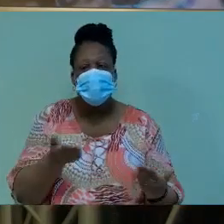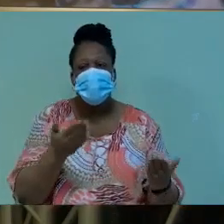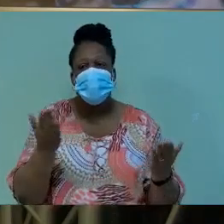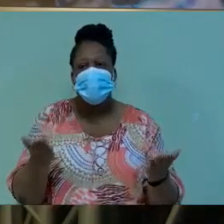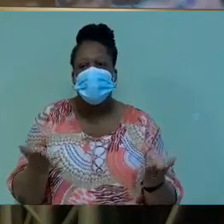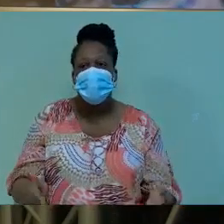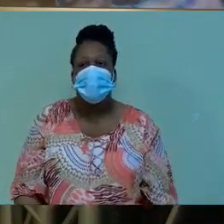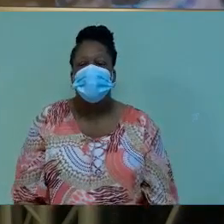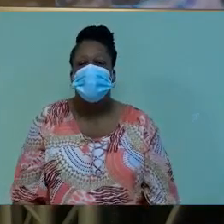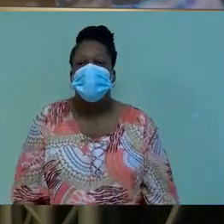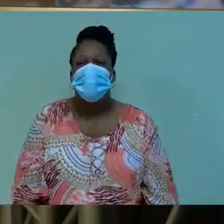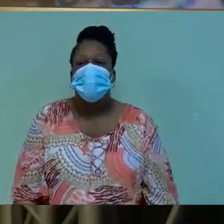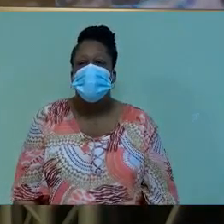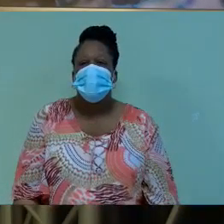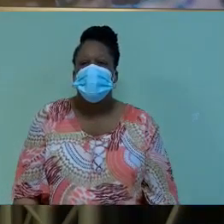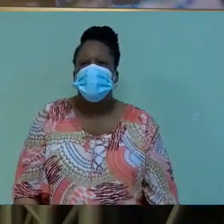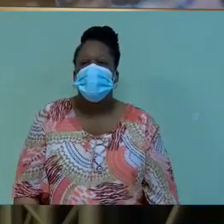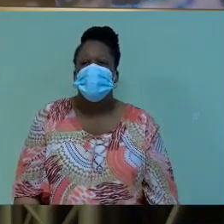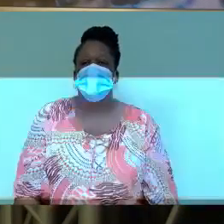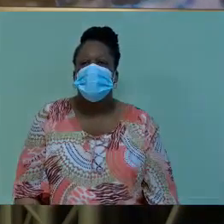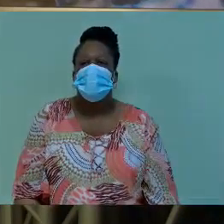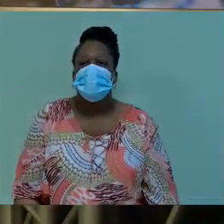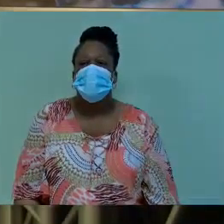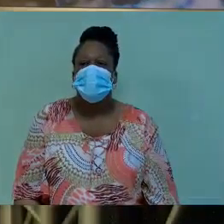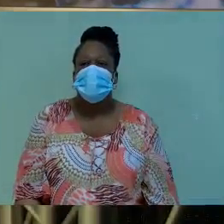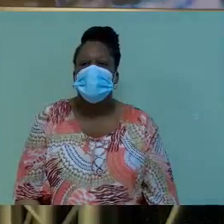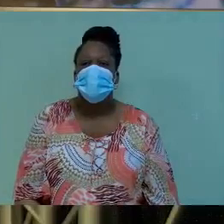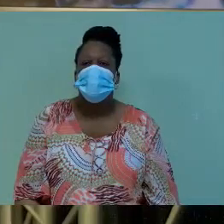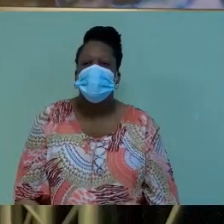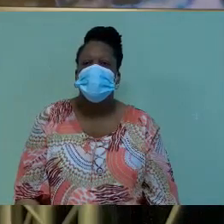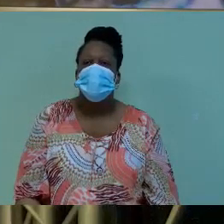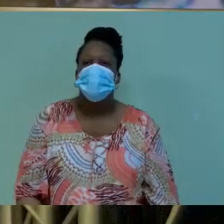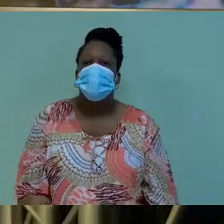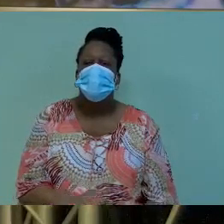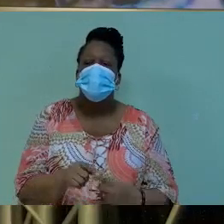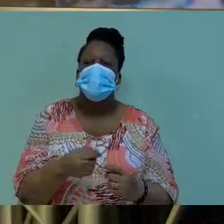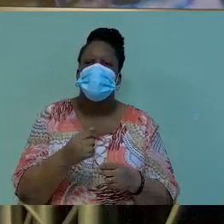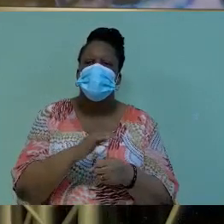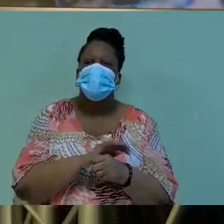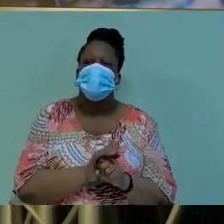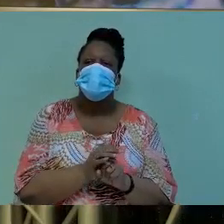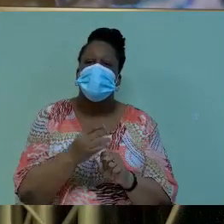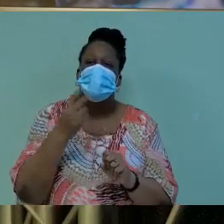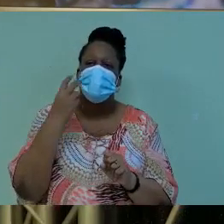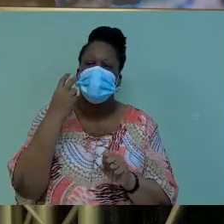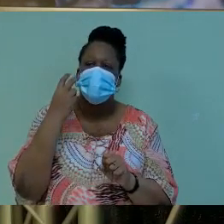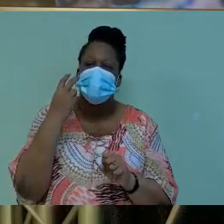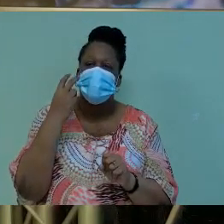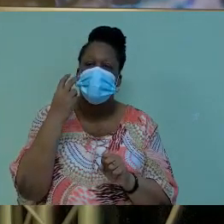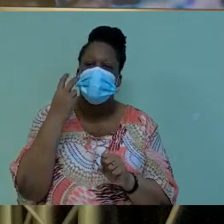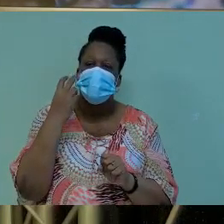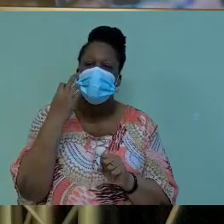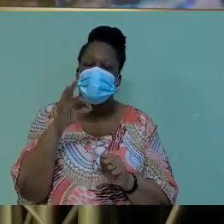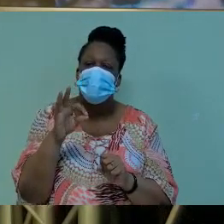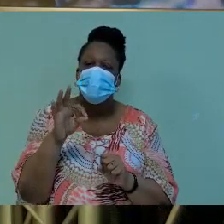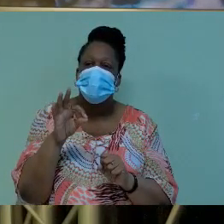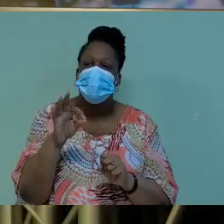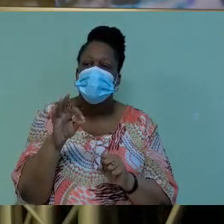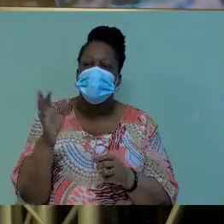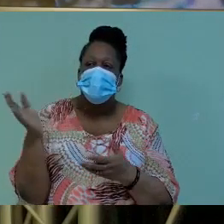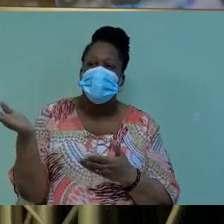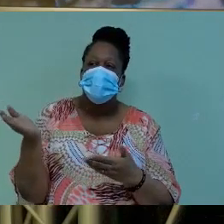Now, when we look at COVID-19, certainly this pandemic has brought